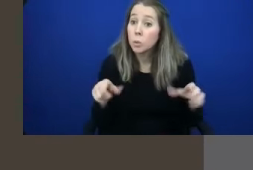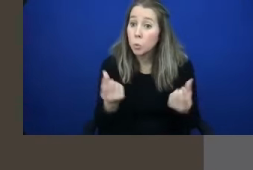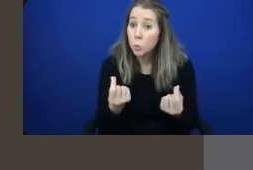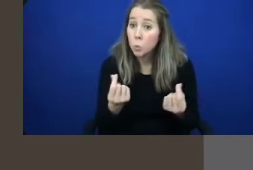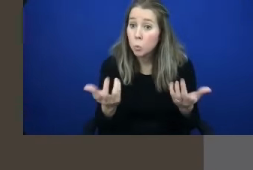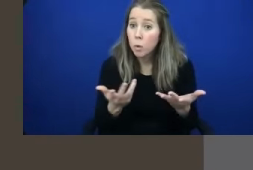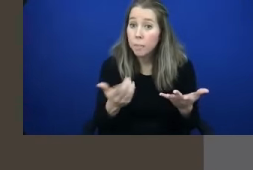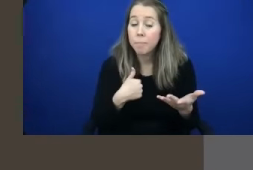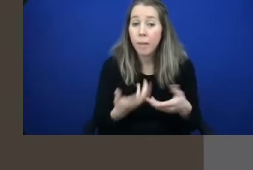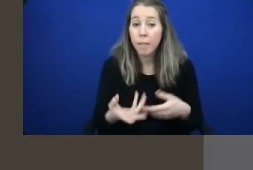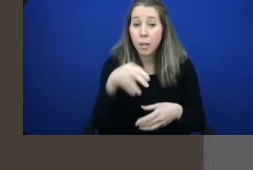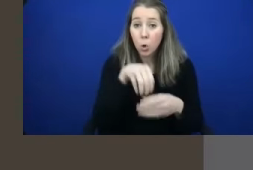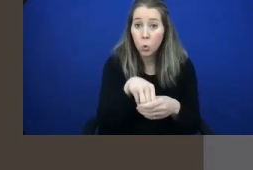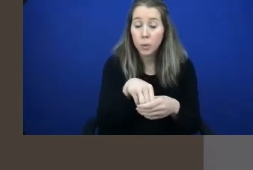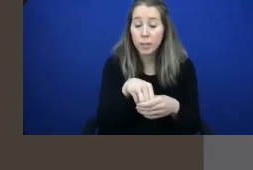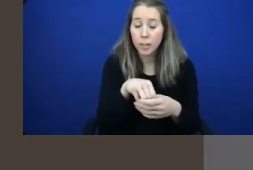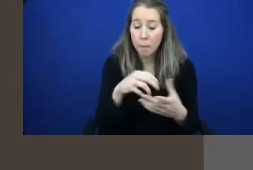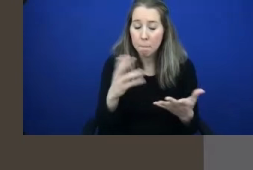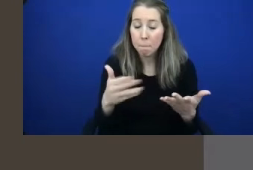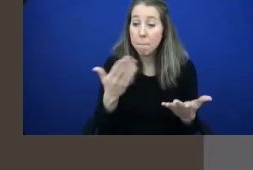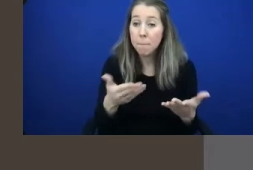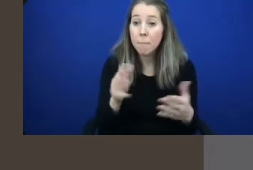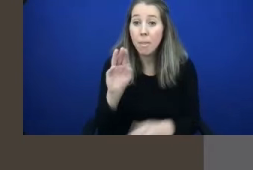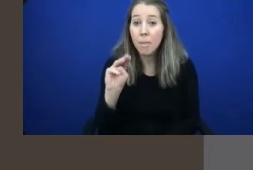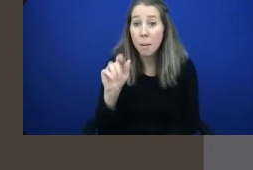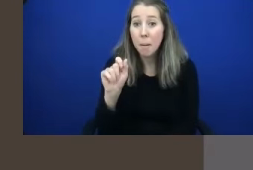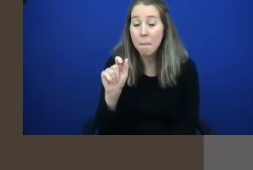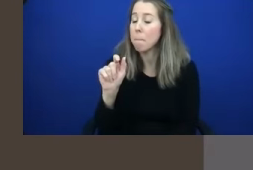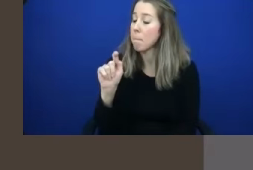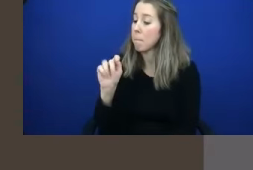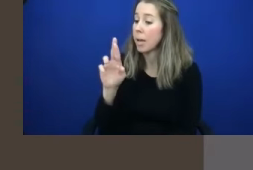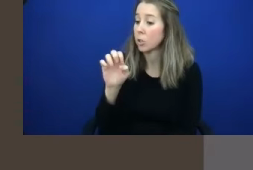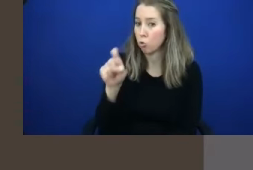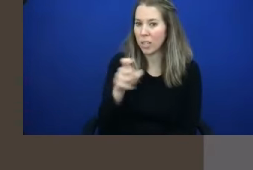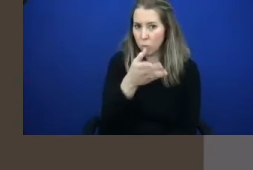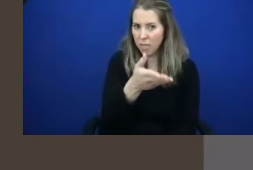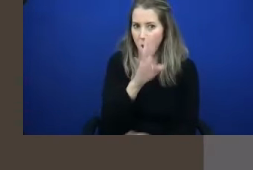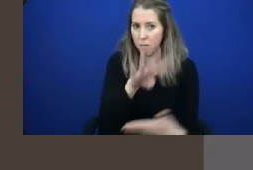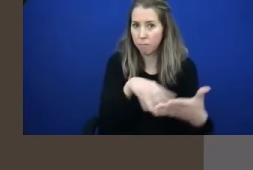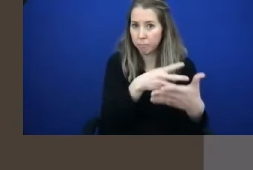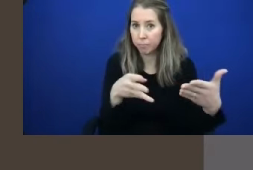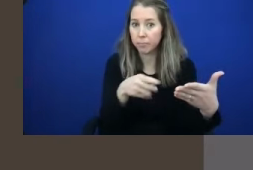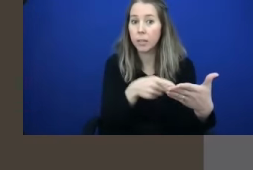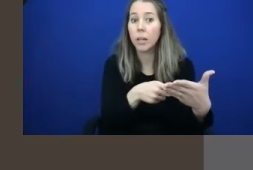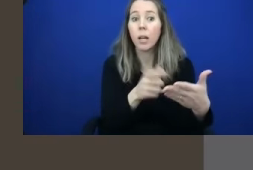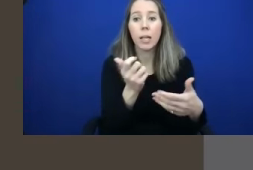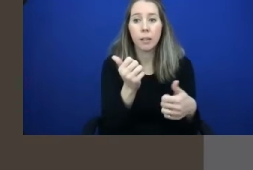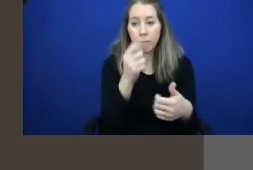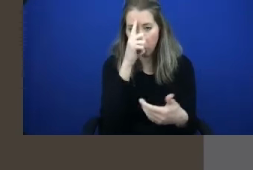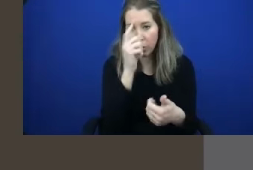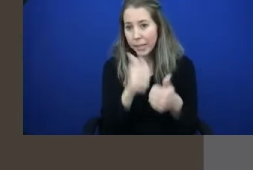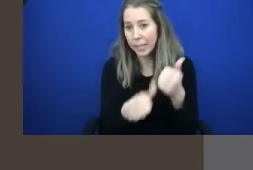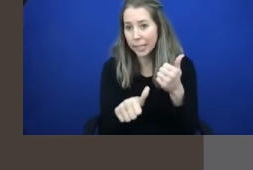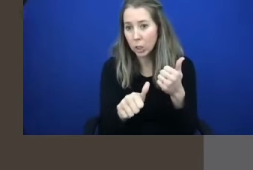I have included the matrix that you see in front of you on each of